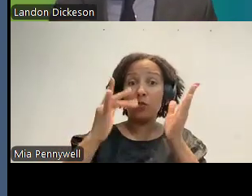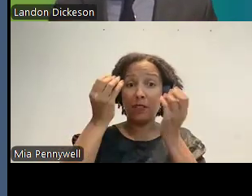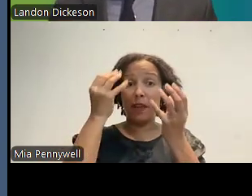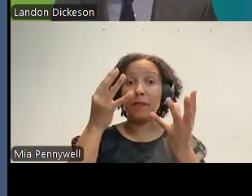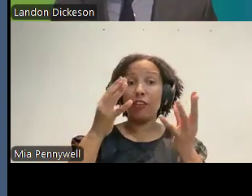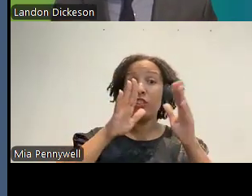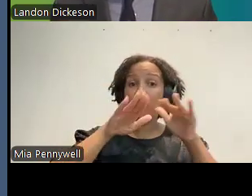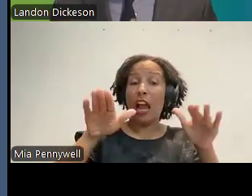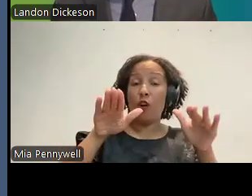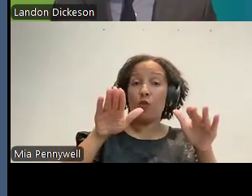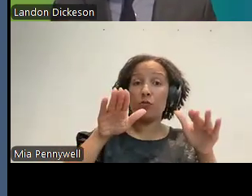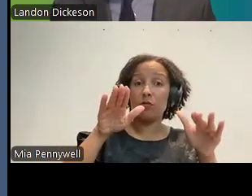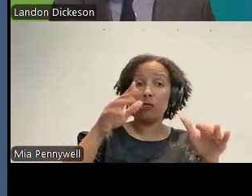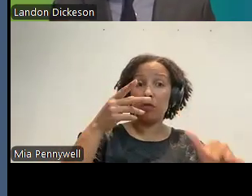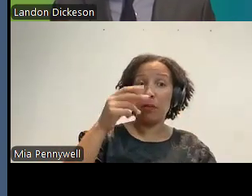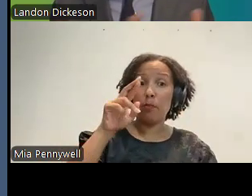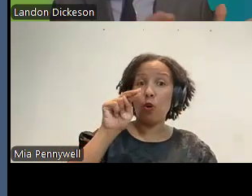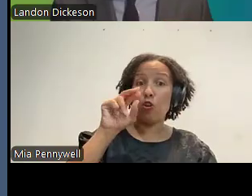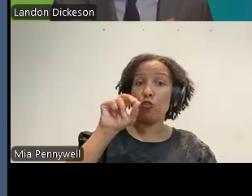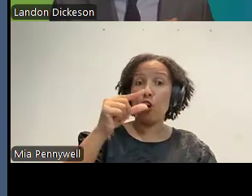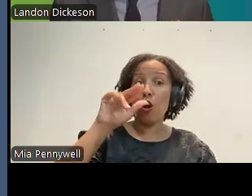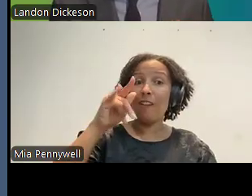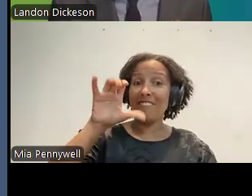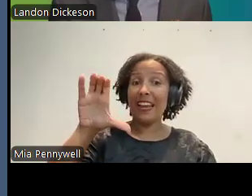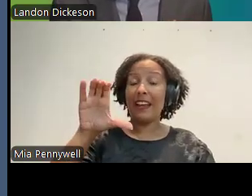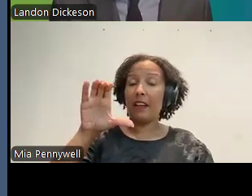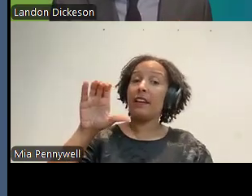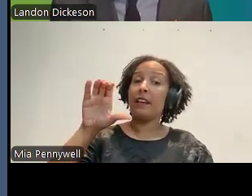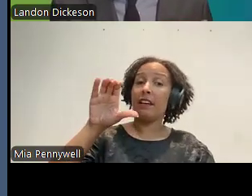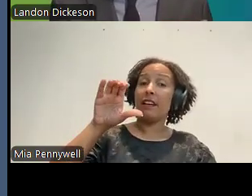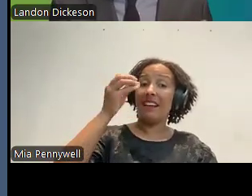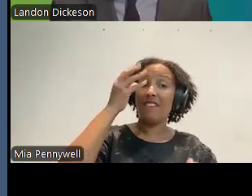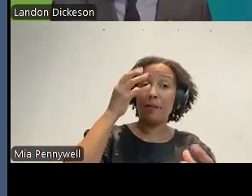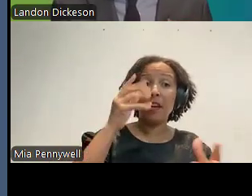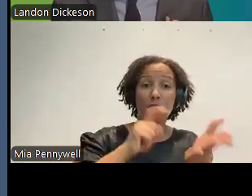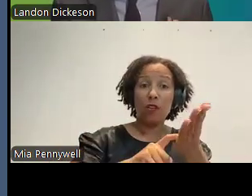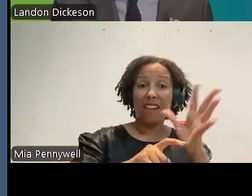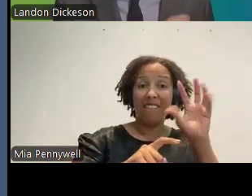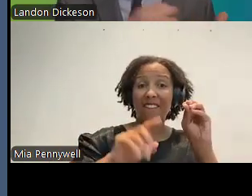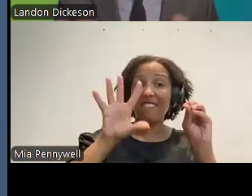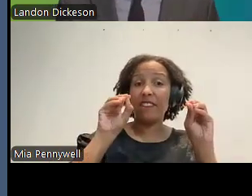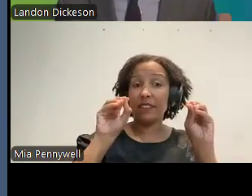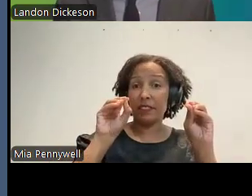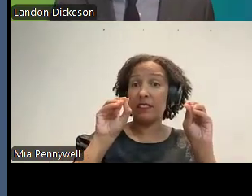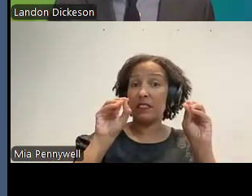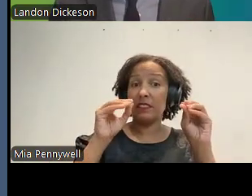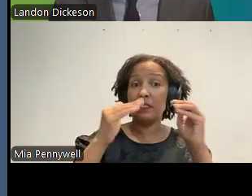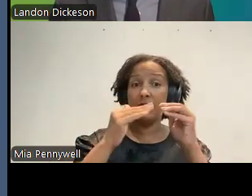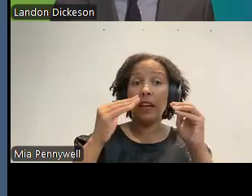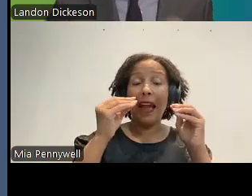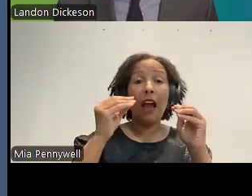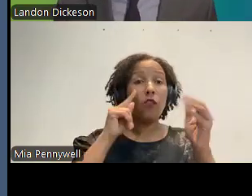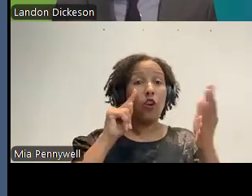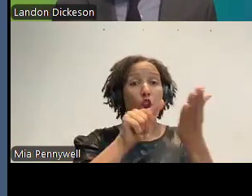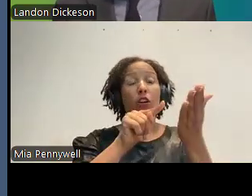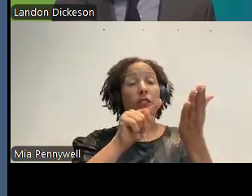accurate. But what we've seen is that males are represented near 50-50 there. And when we talk to international partners, they're